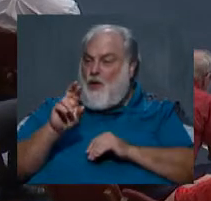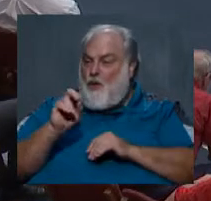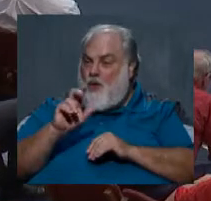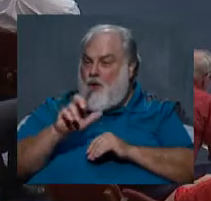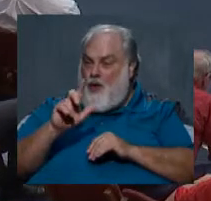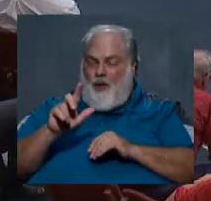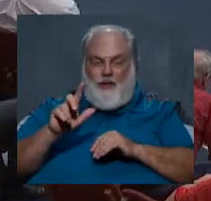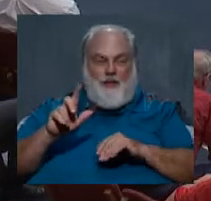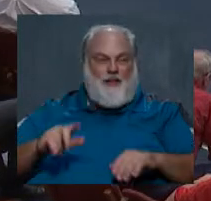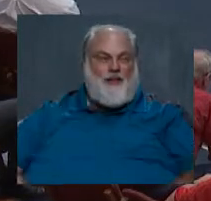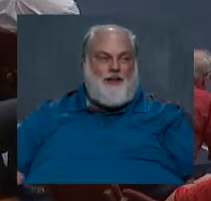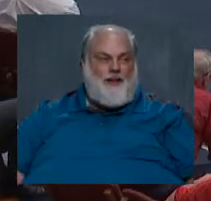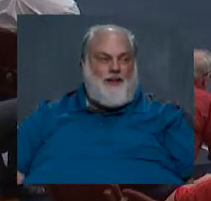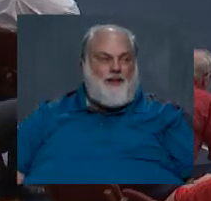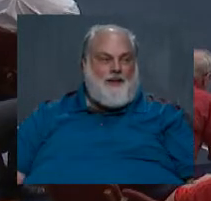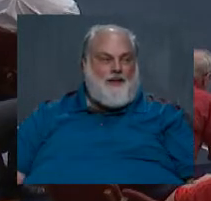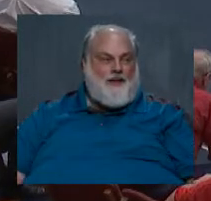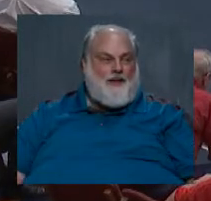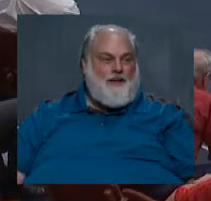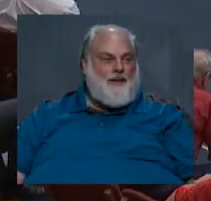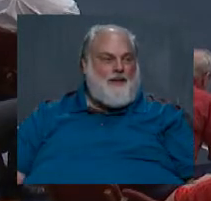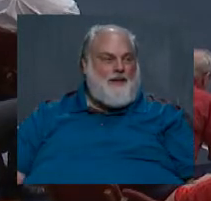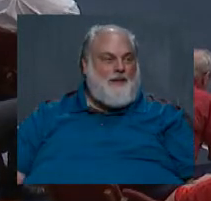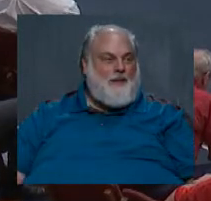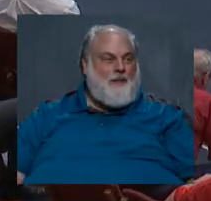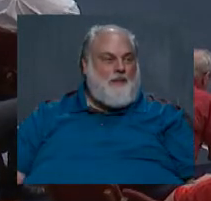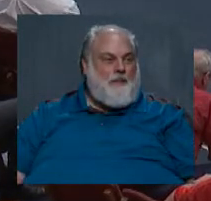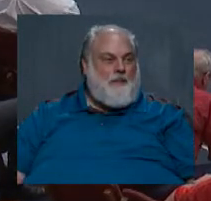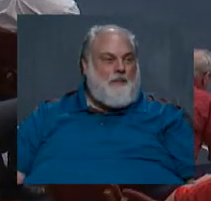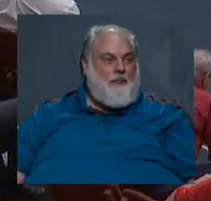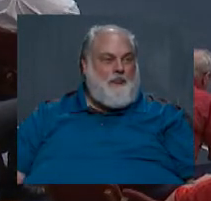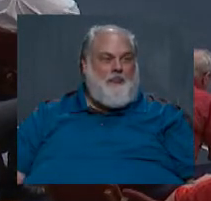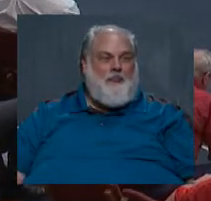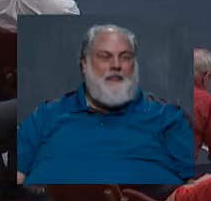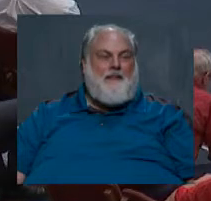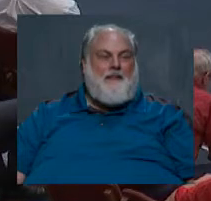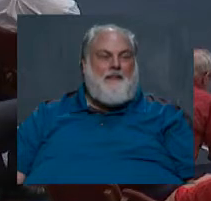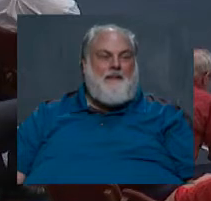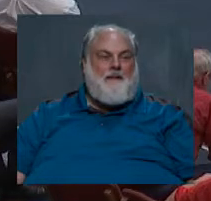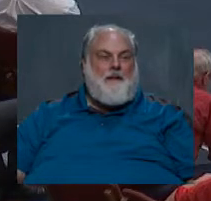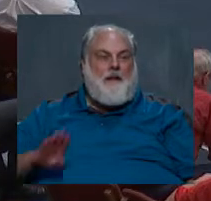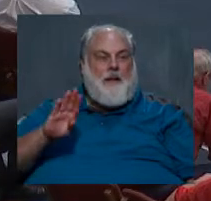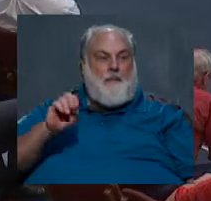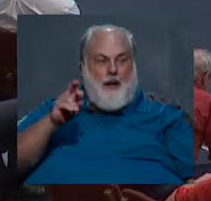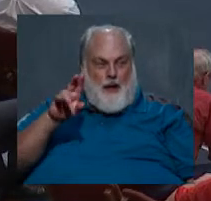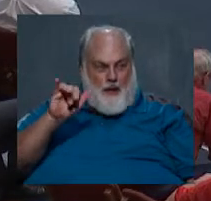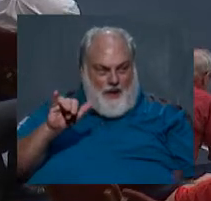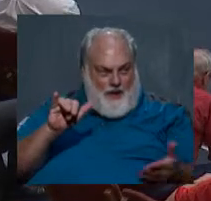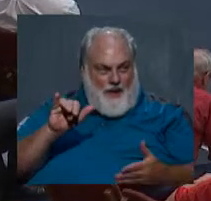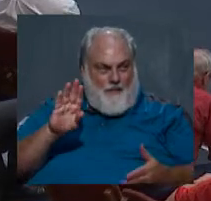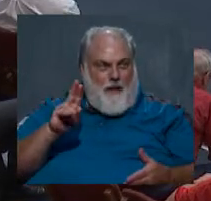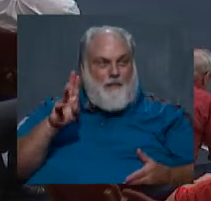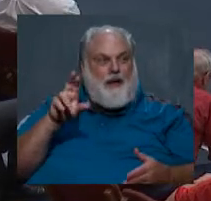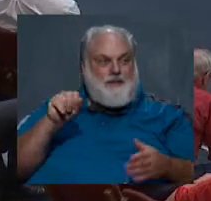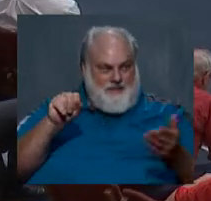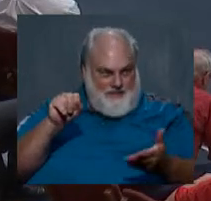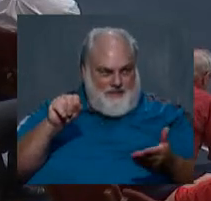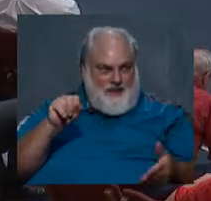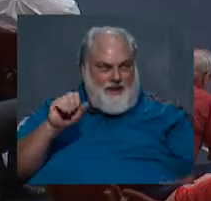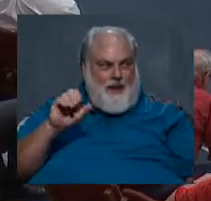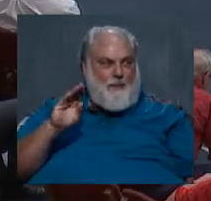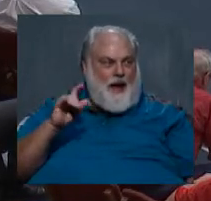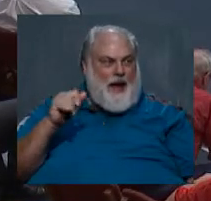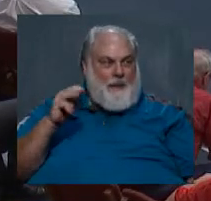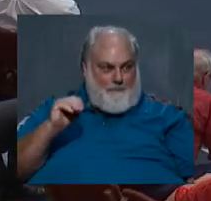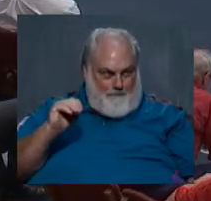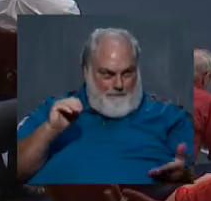There it is. Thank you. Roll call. Okay. Chairman Barry? Here. Vice Chair Bubbas? Here. Commissioner